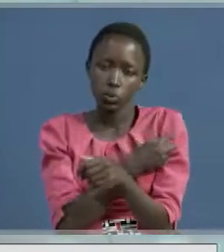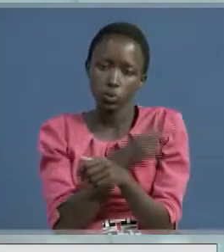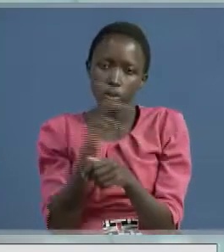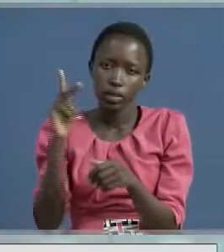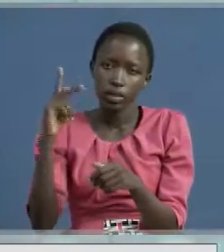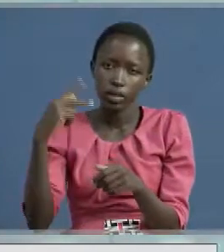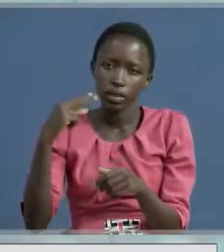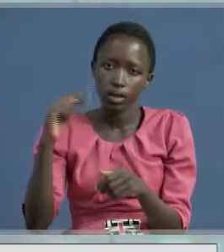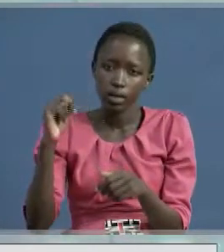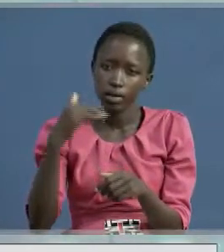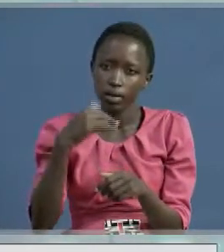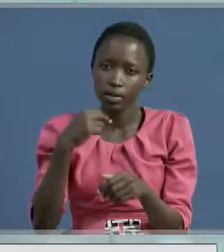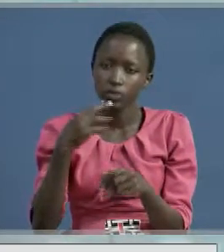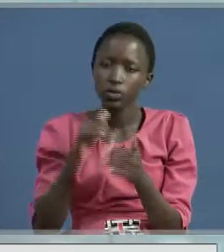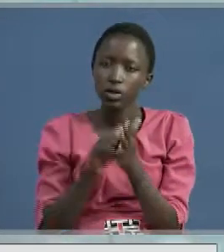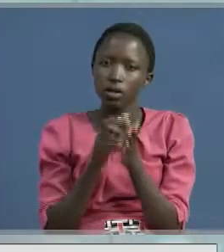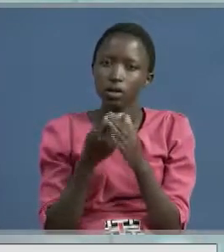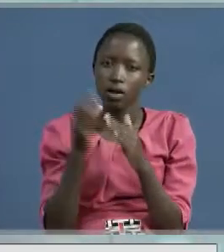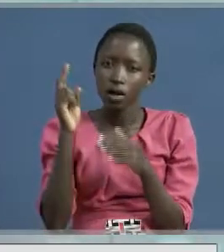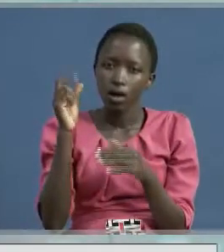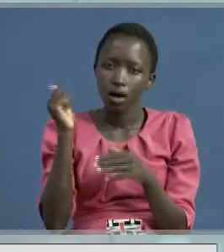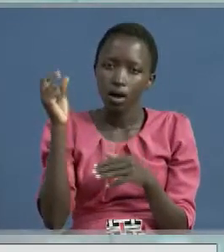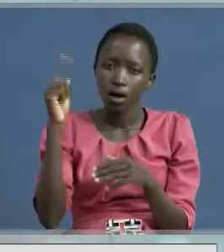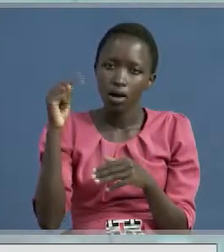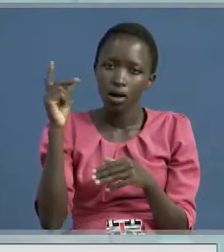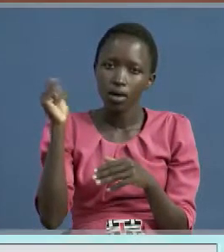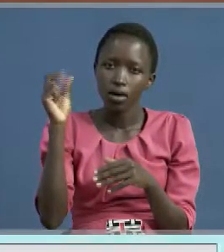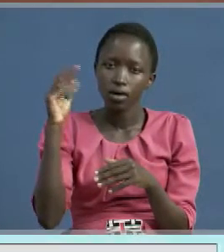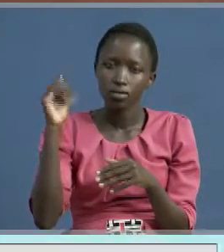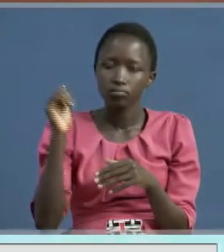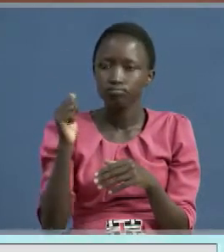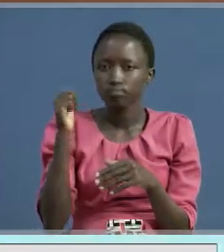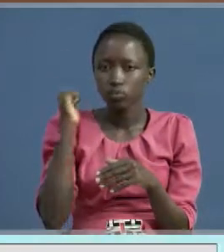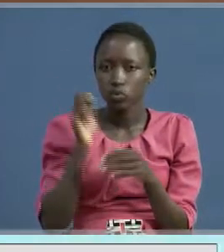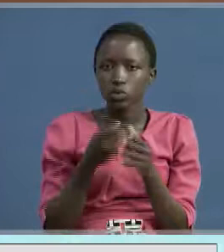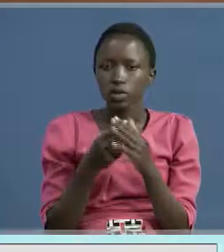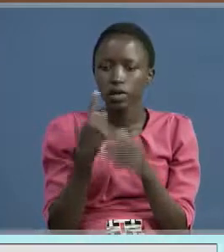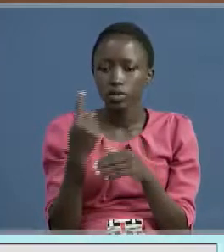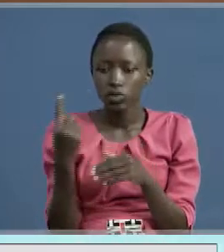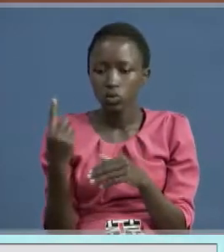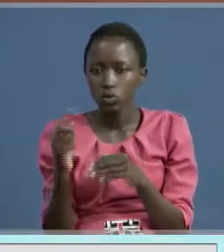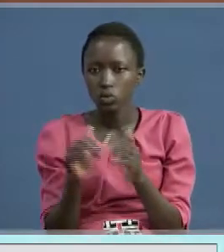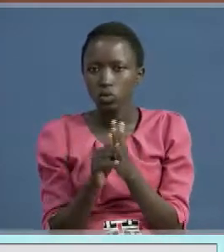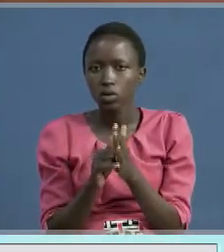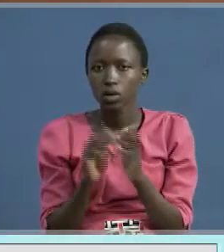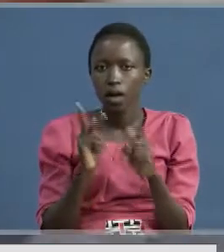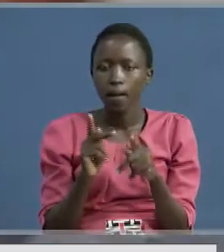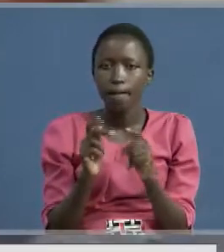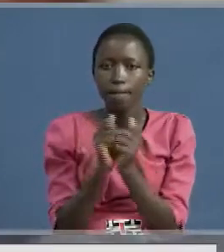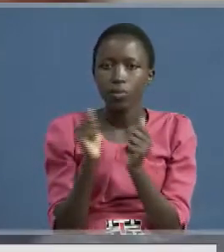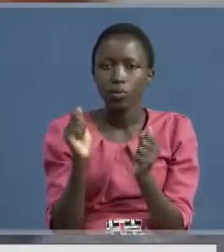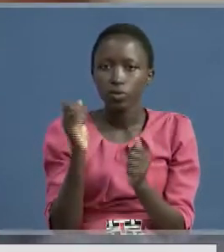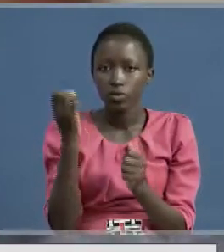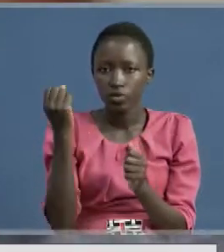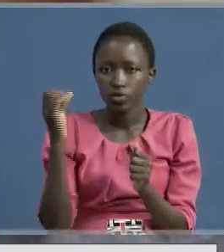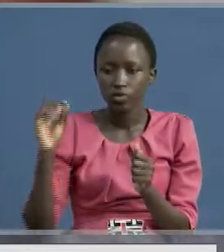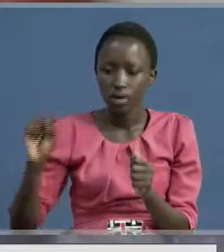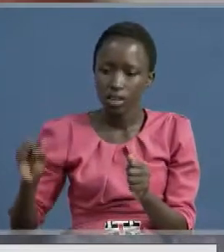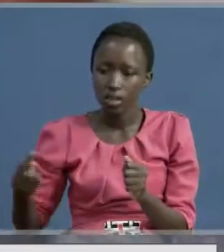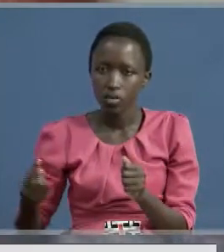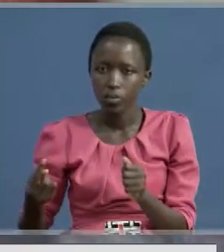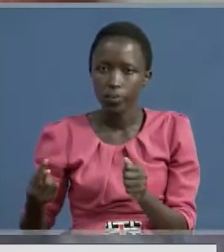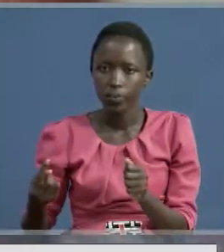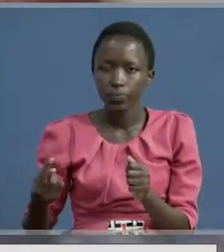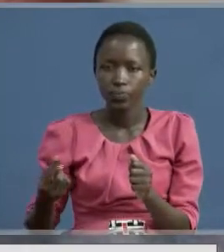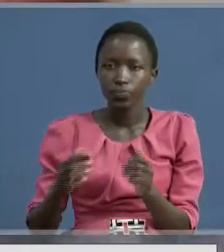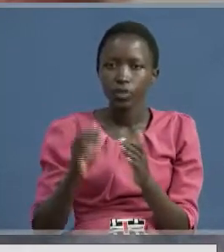before Magistrate Francis Andanyi, the trio pleaded not guilty and were each released on a personal bond of 50,000